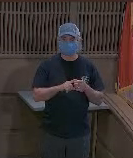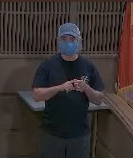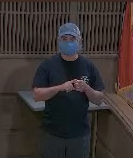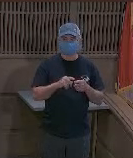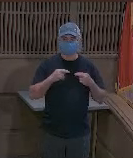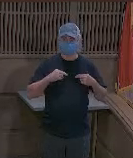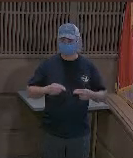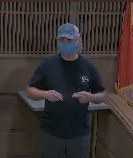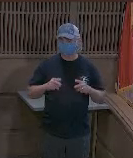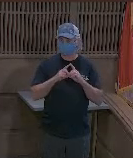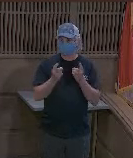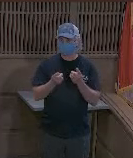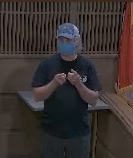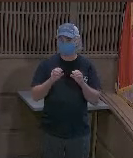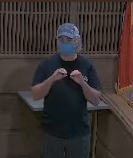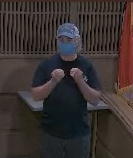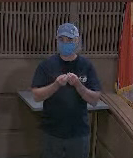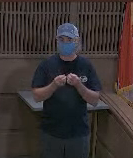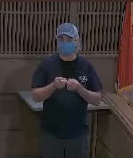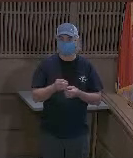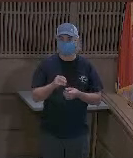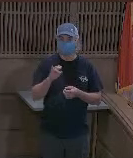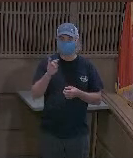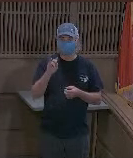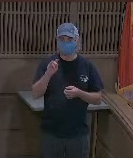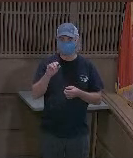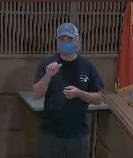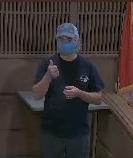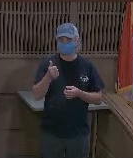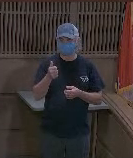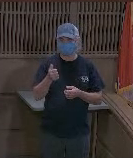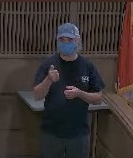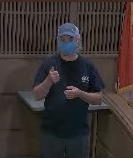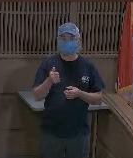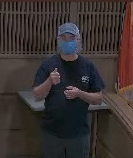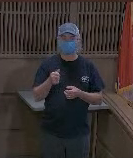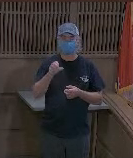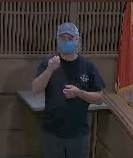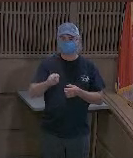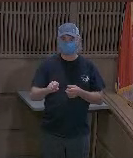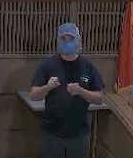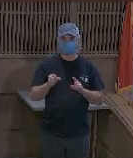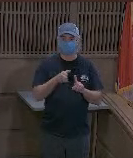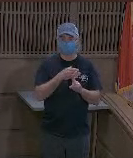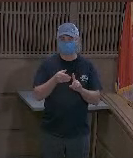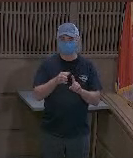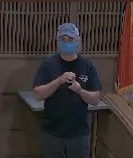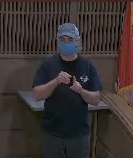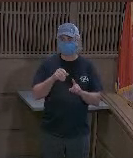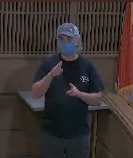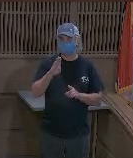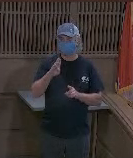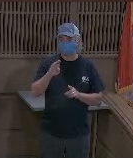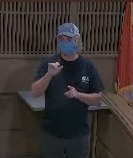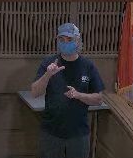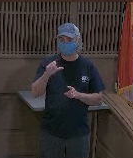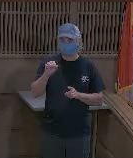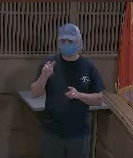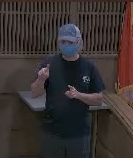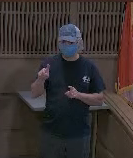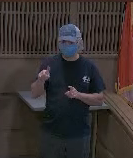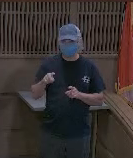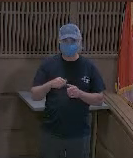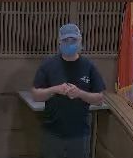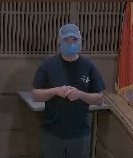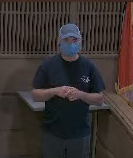Health Department at 1710 South Slappy Boulevard from 9 to 2. So we have testing available still